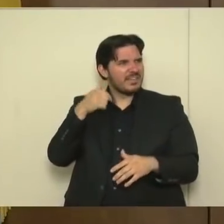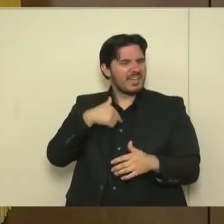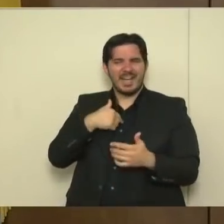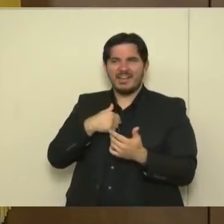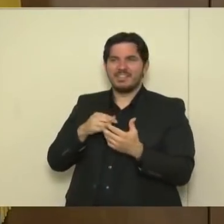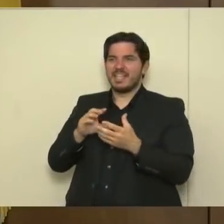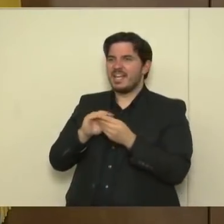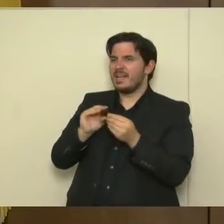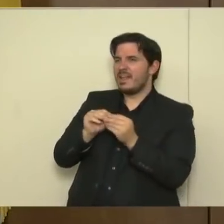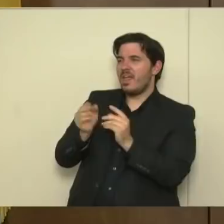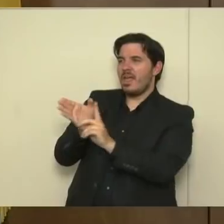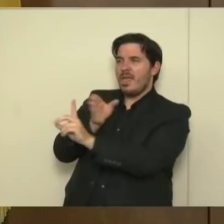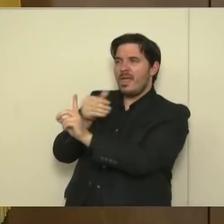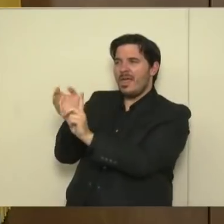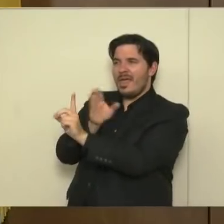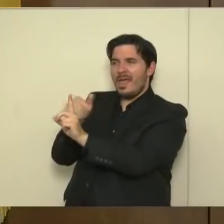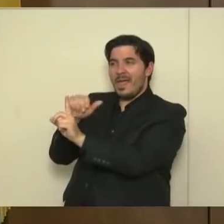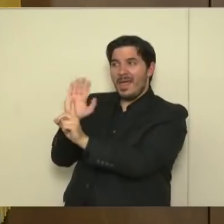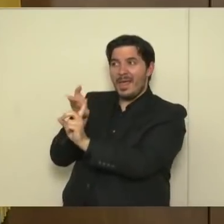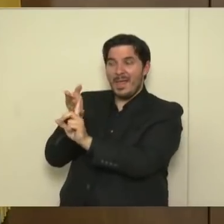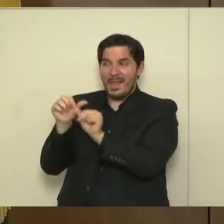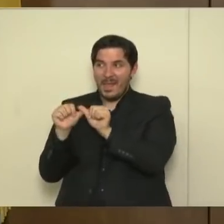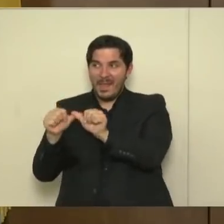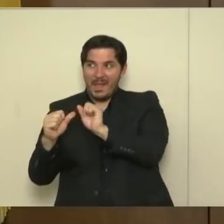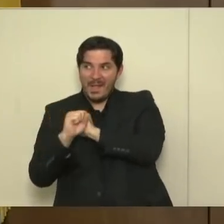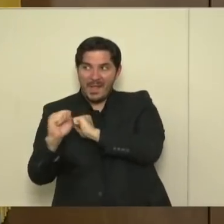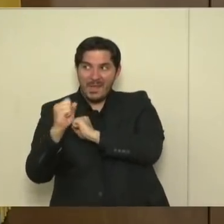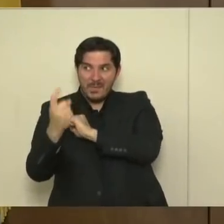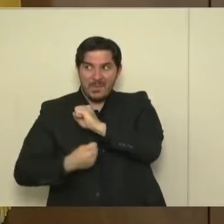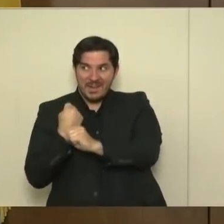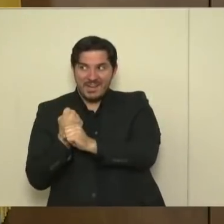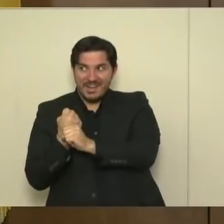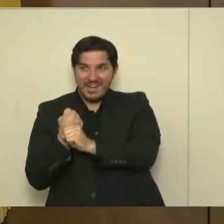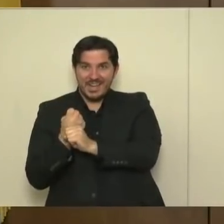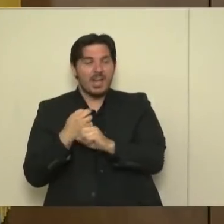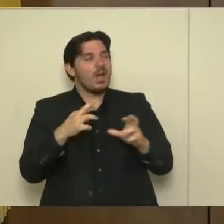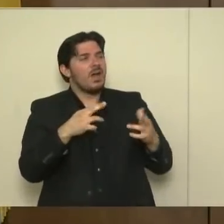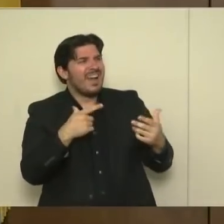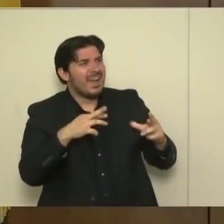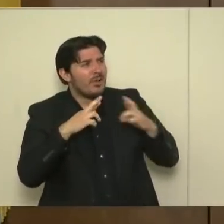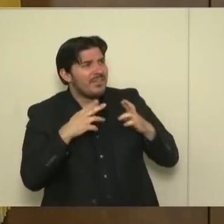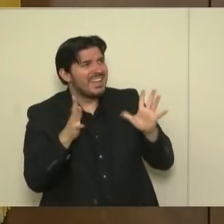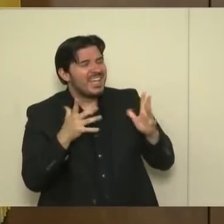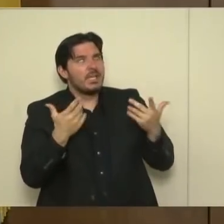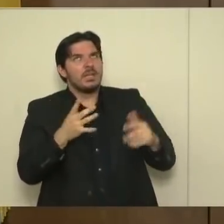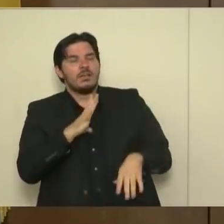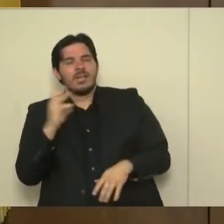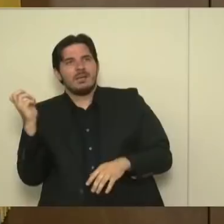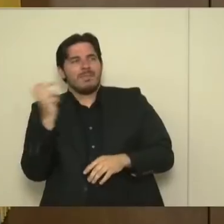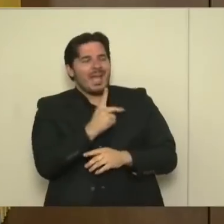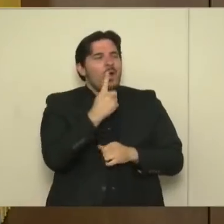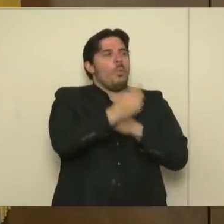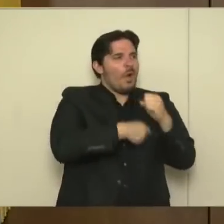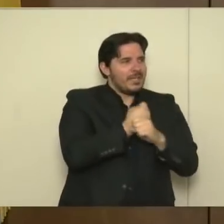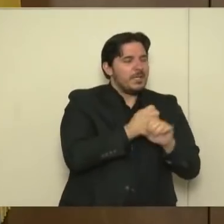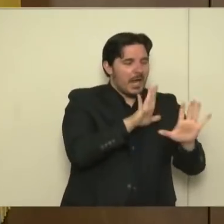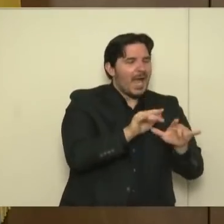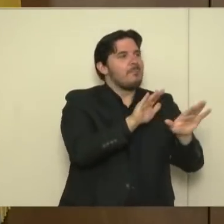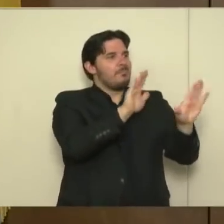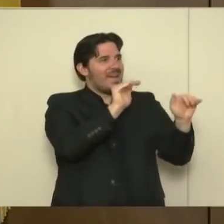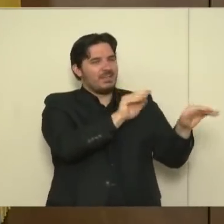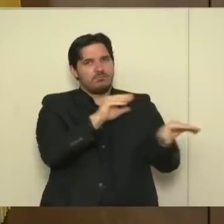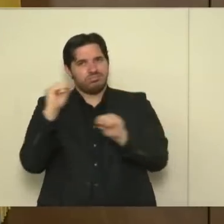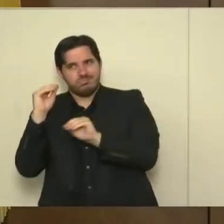We got her to stay an extra year and brought her out of retirement to do that. Your point was really, where are we